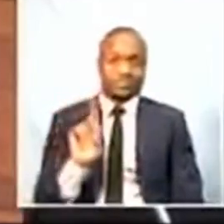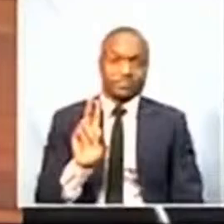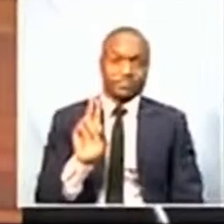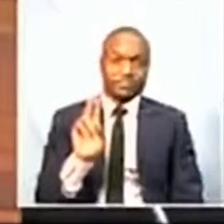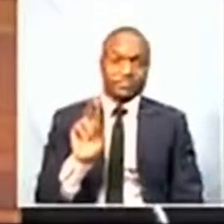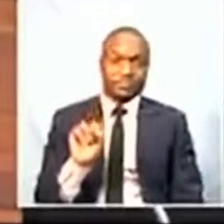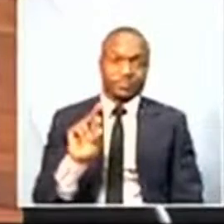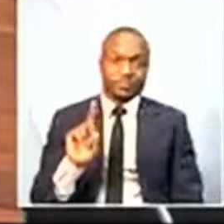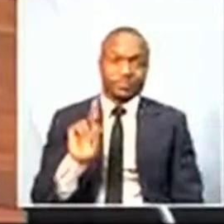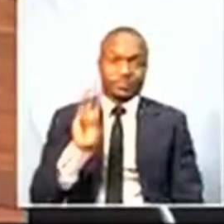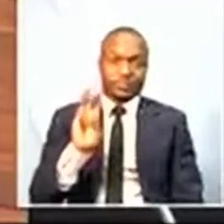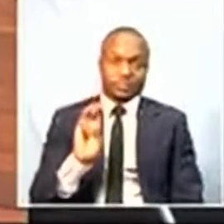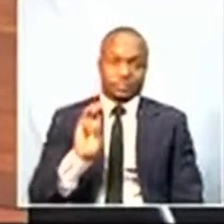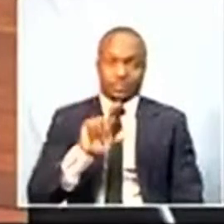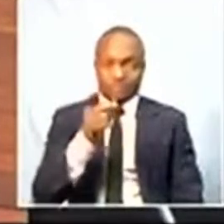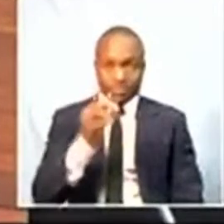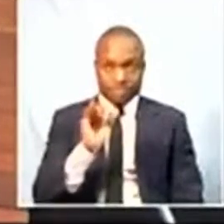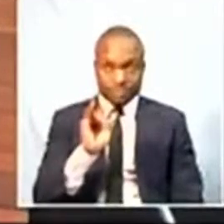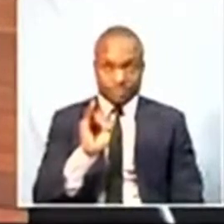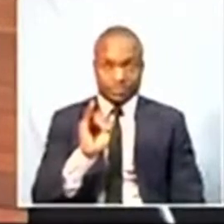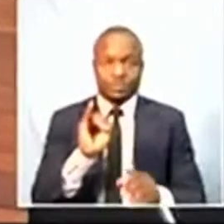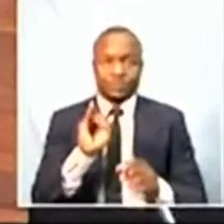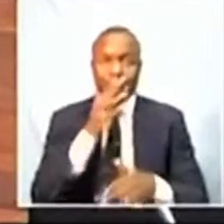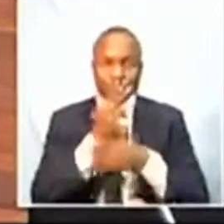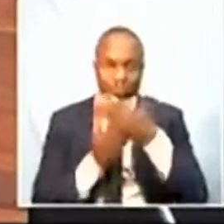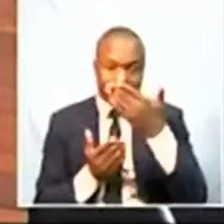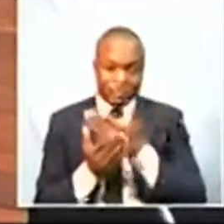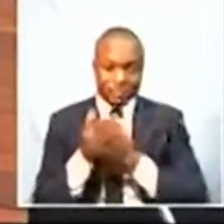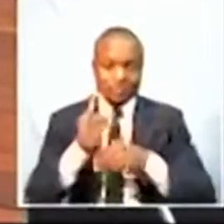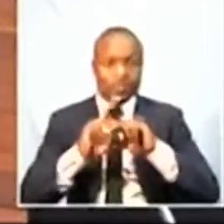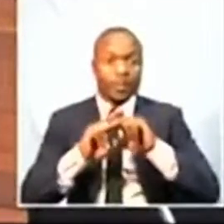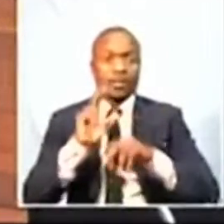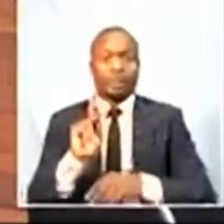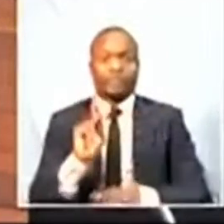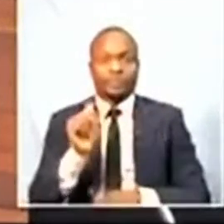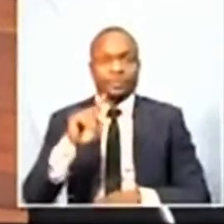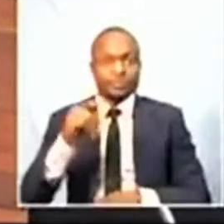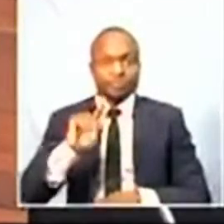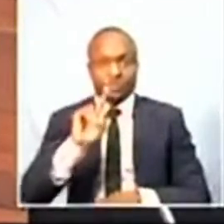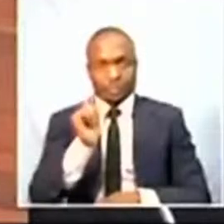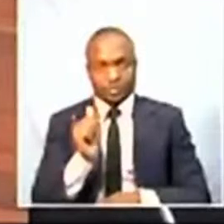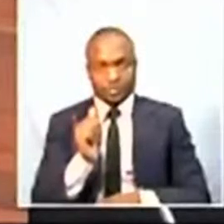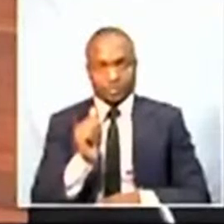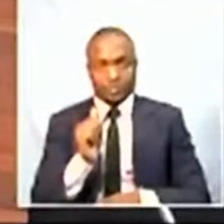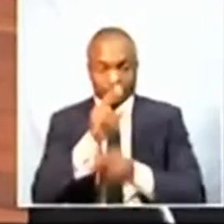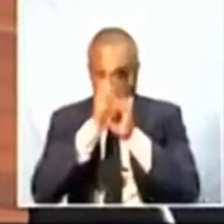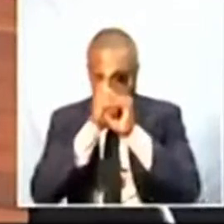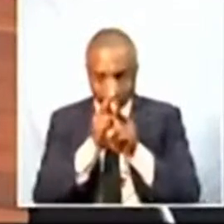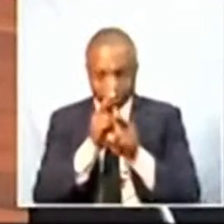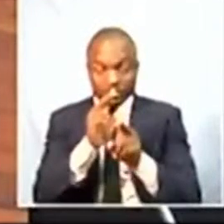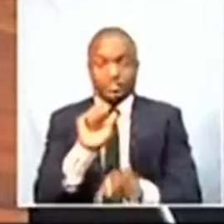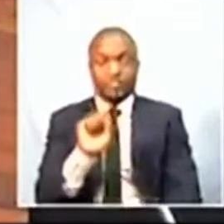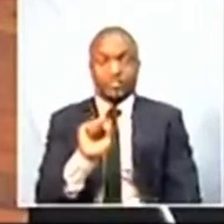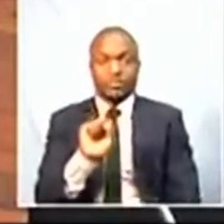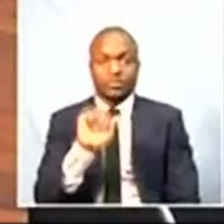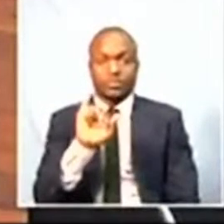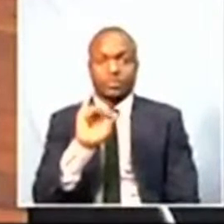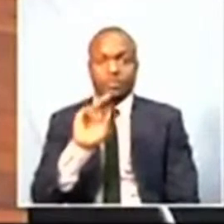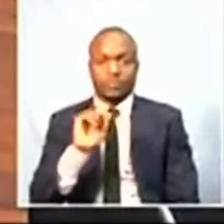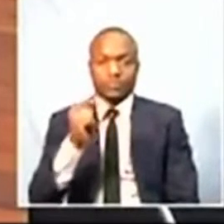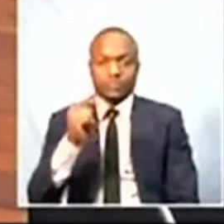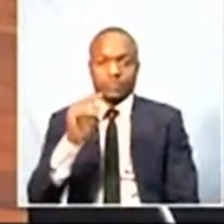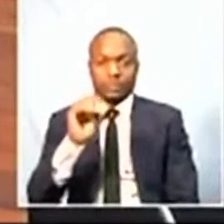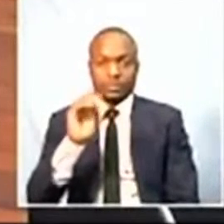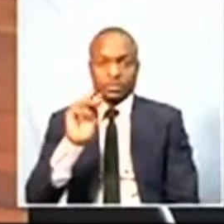I'm grateful. Good morning, KAPUTA Town Council. I'm Singombe, representing the people of Dundumwezi